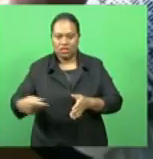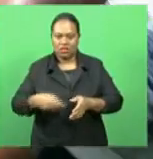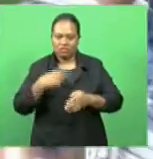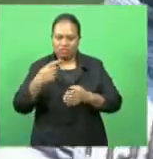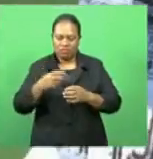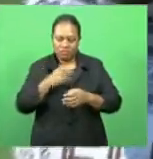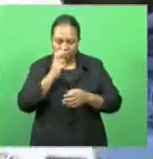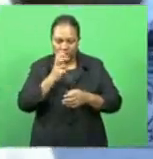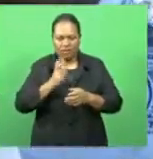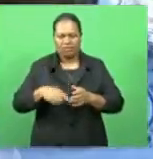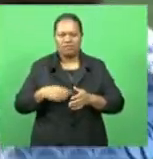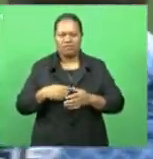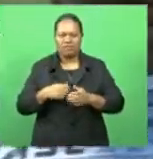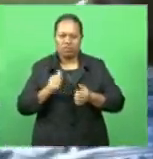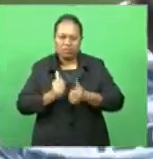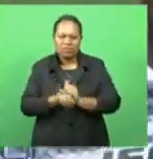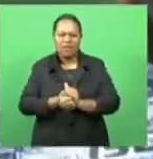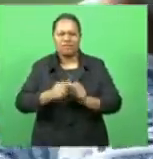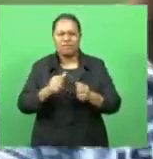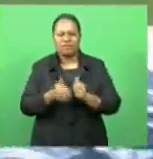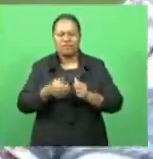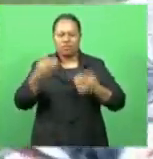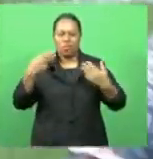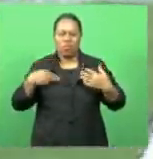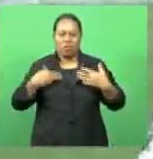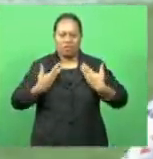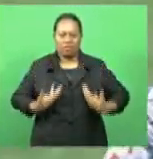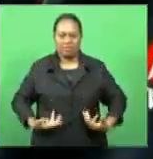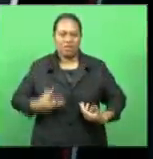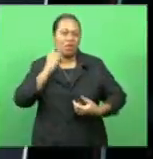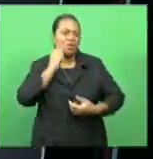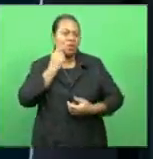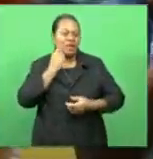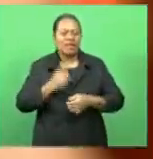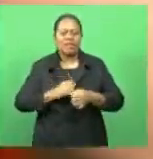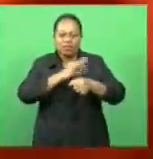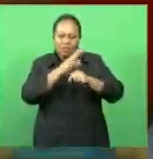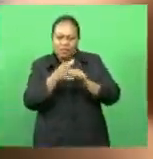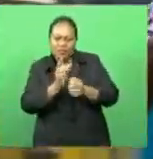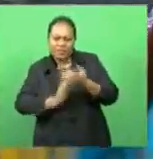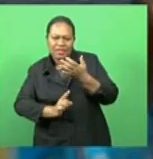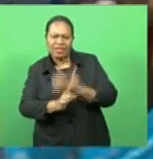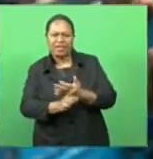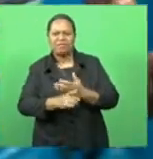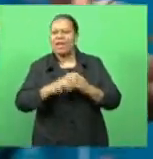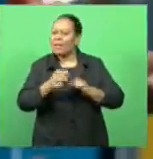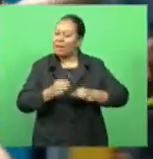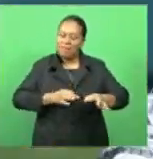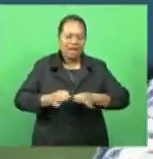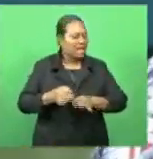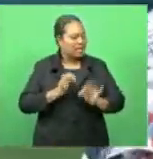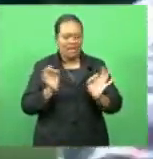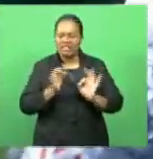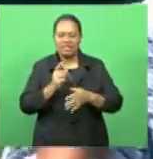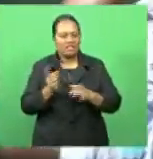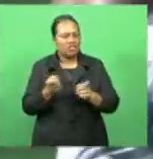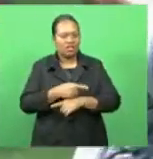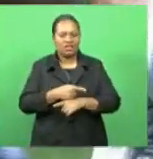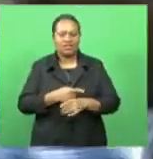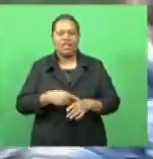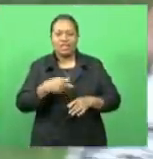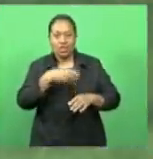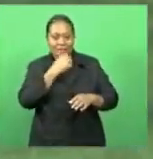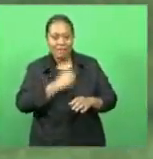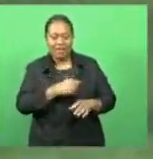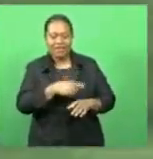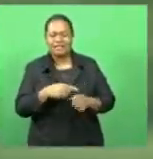always been my dream to don the white jersey. Until now, even amid the COVID-19, my plan has not changed. Ikanikonda says he